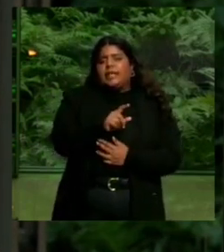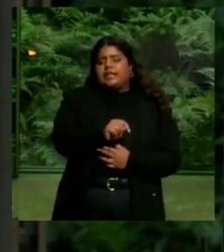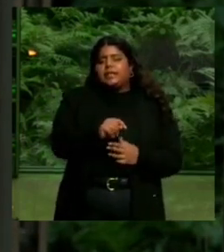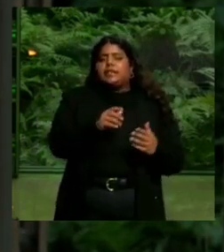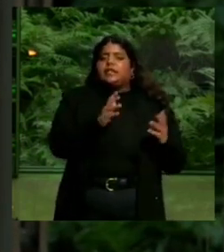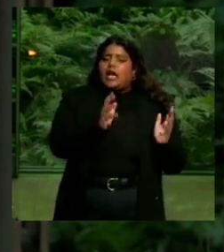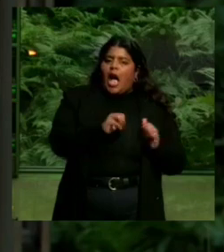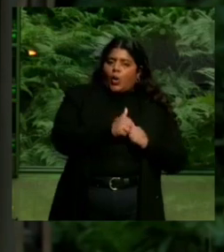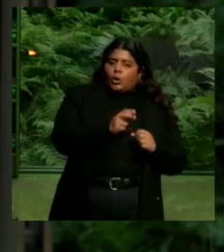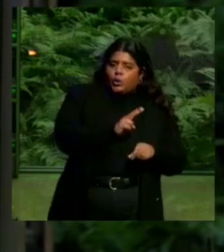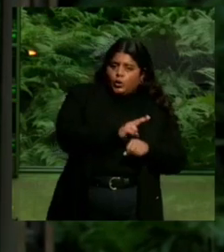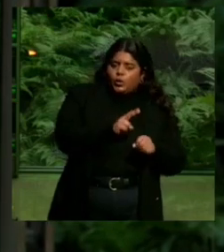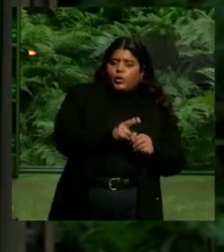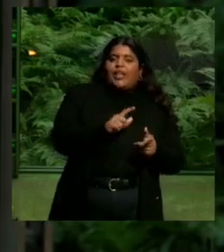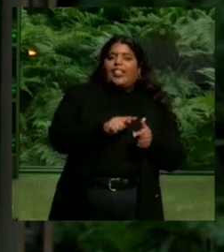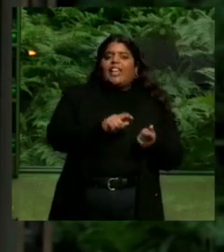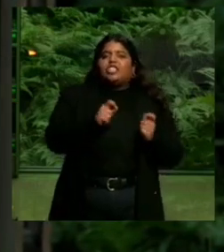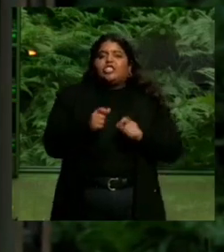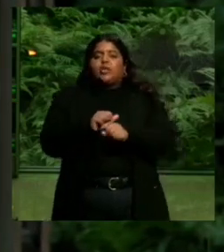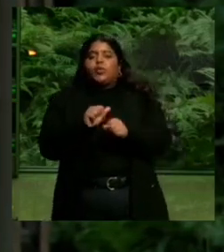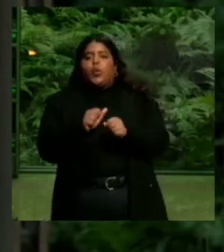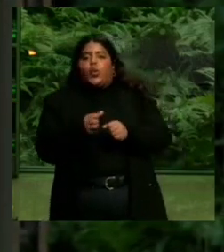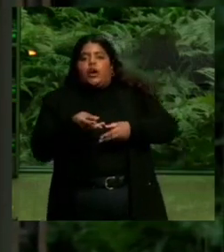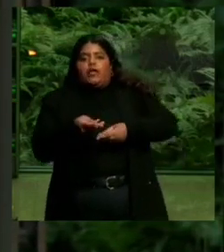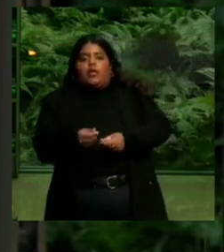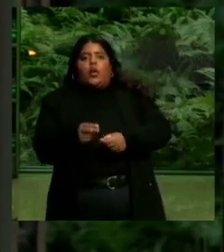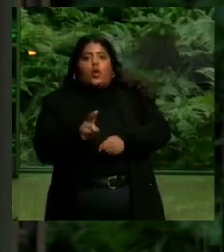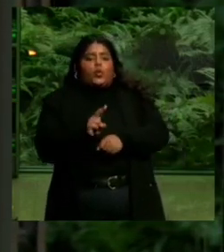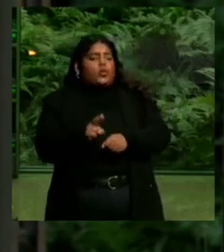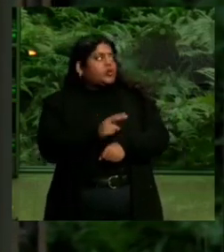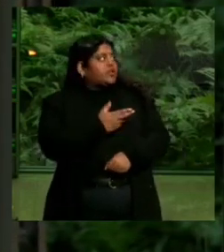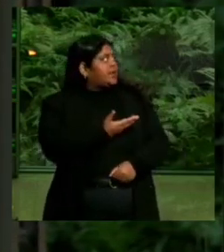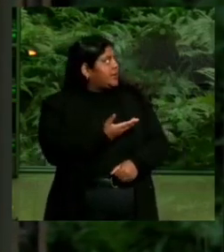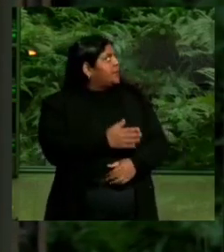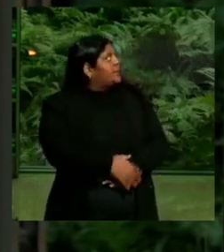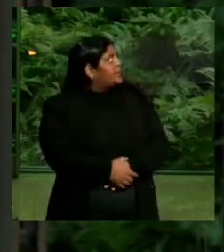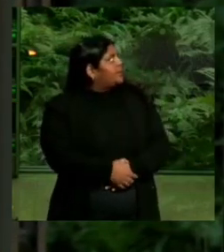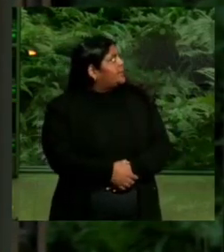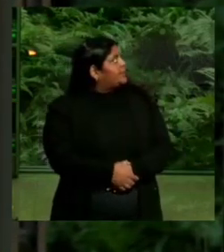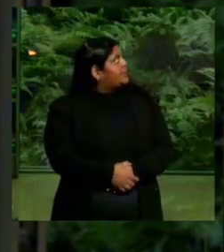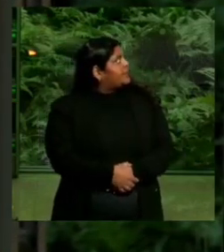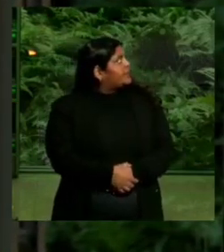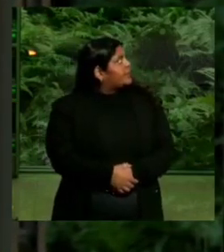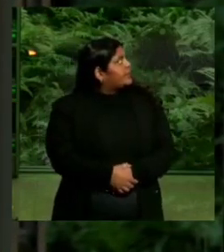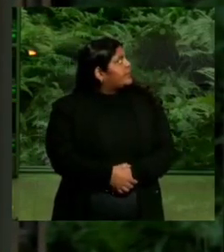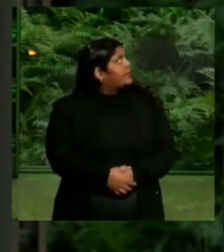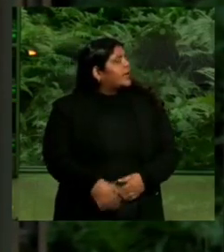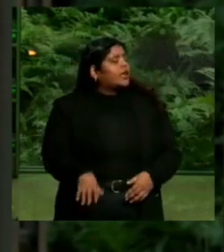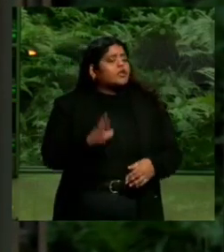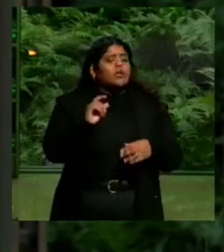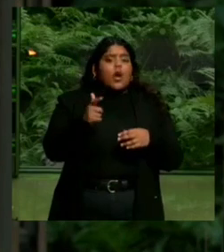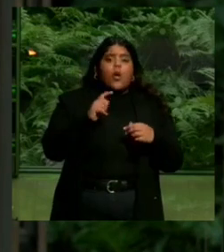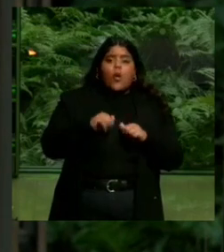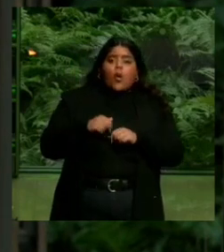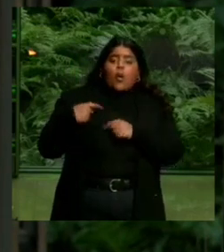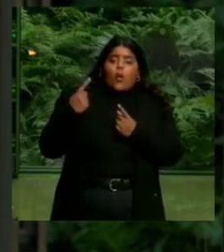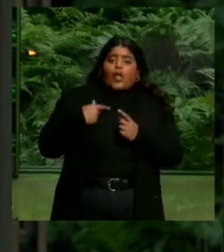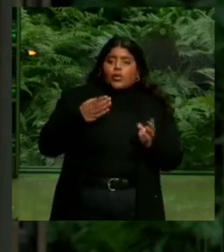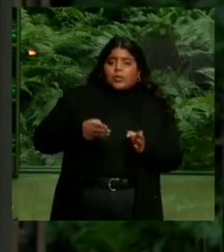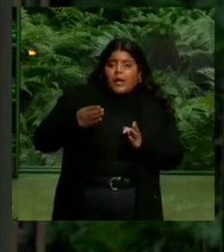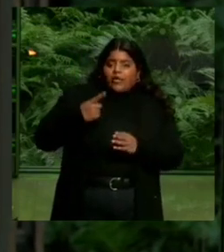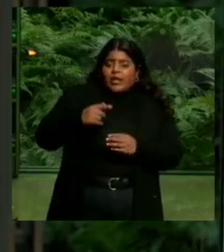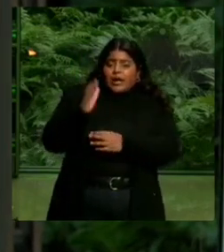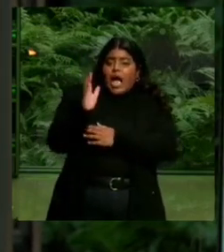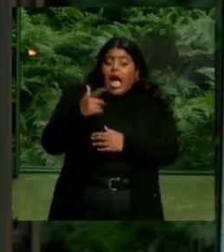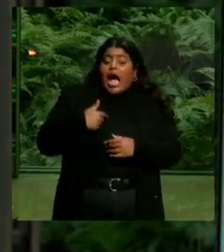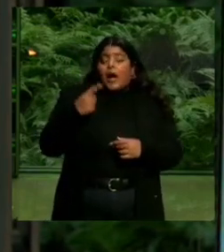workflow using Canvas. Now, I was thinking in the beginning, as I was preparing for this presentation, I was like, I